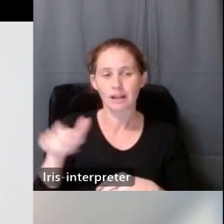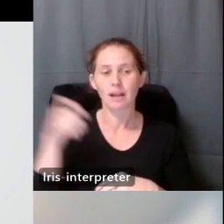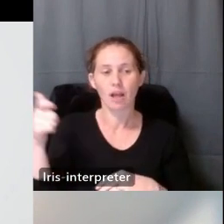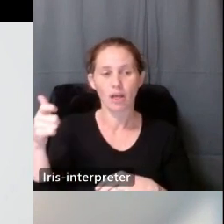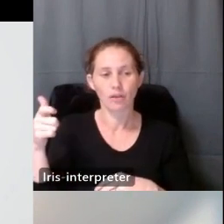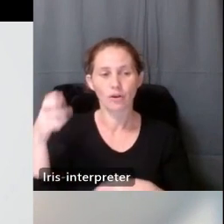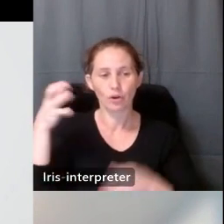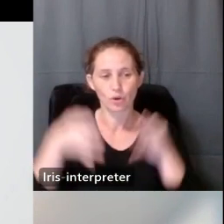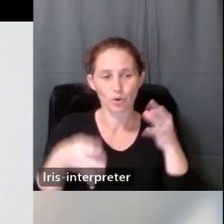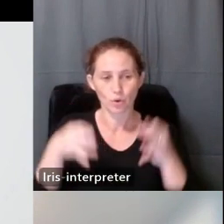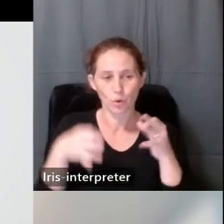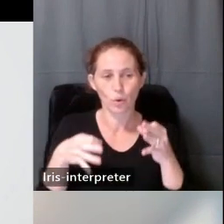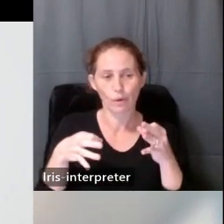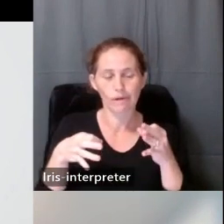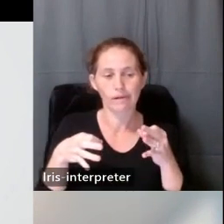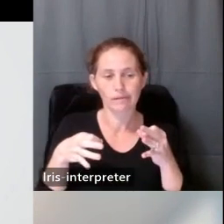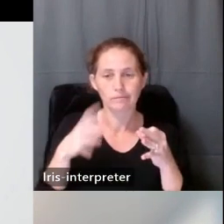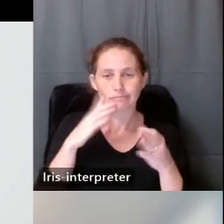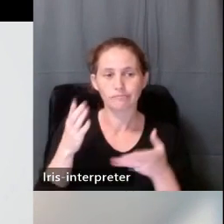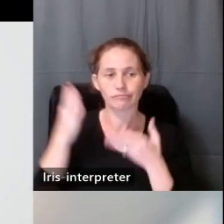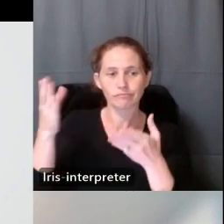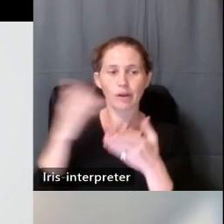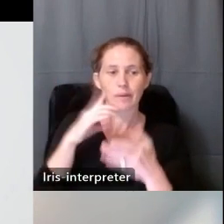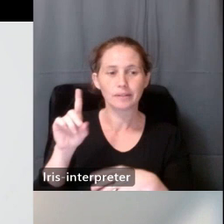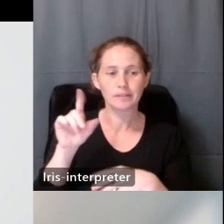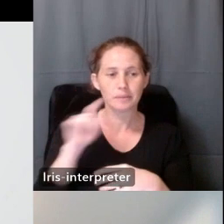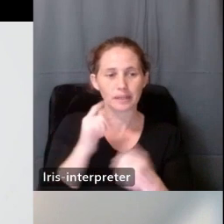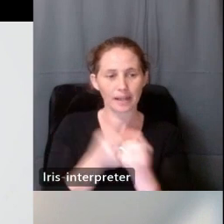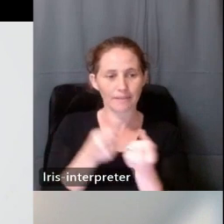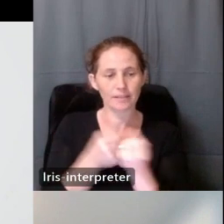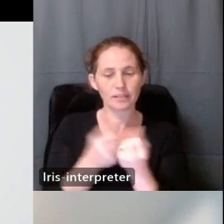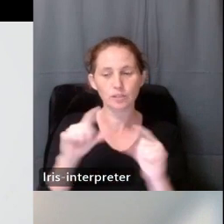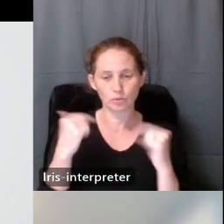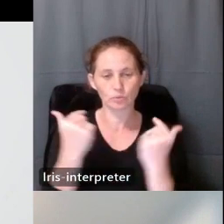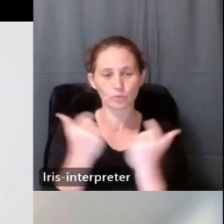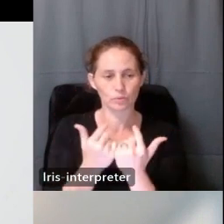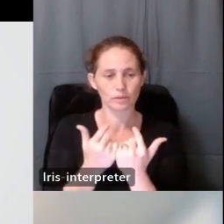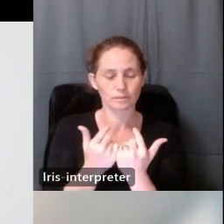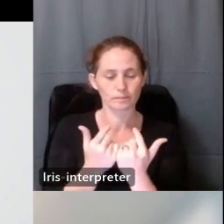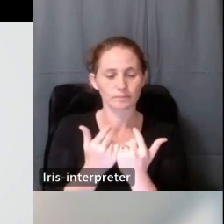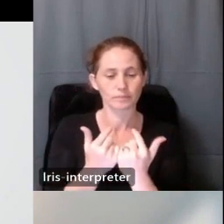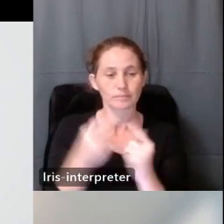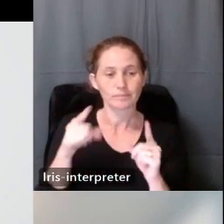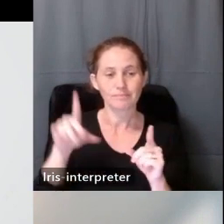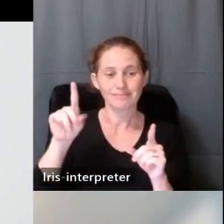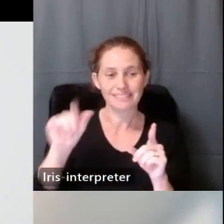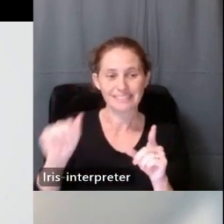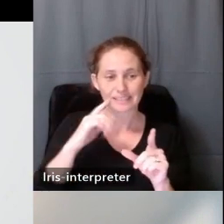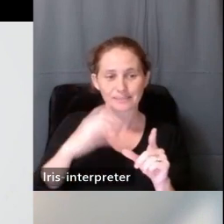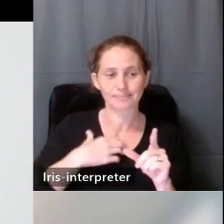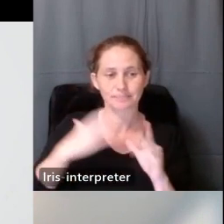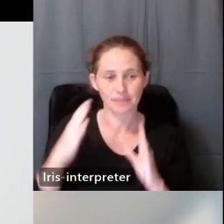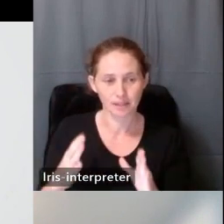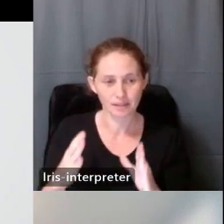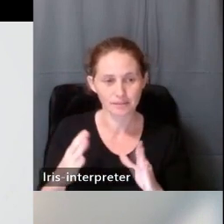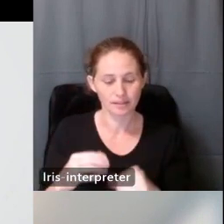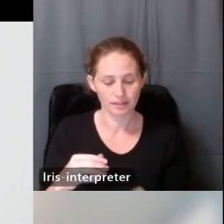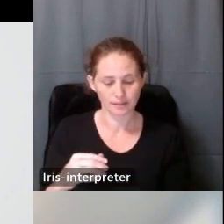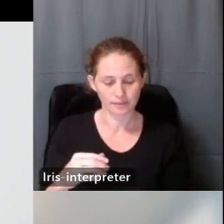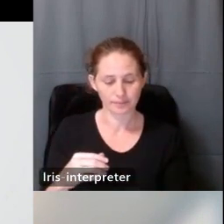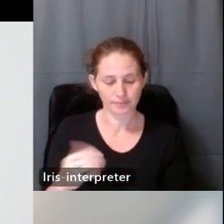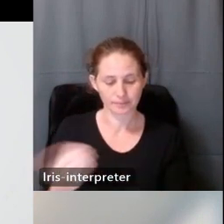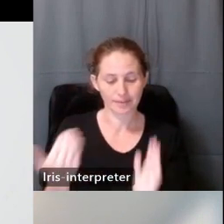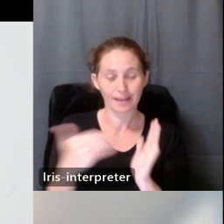case brought by disability advocacy groups and disabled plaintiffs,